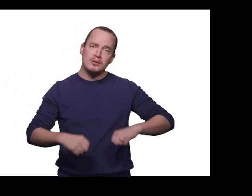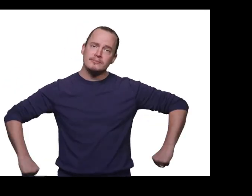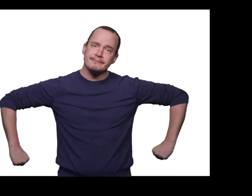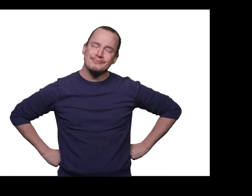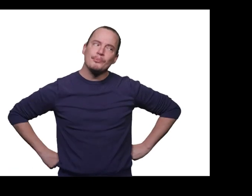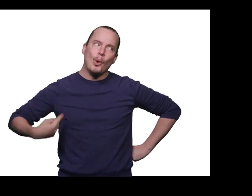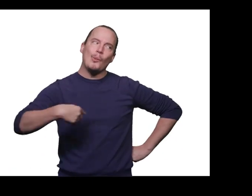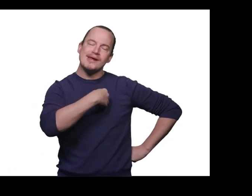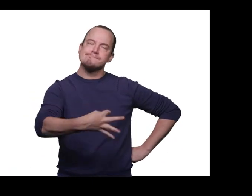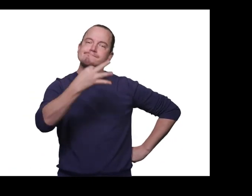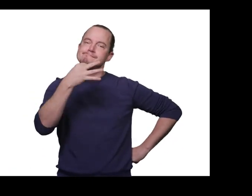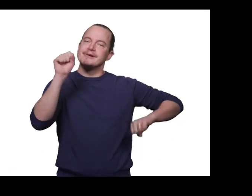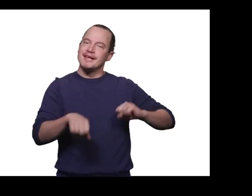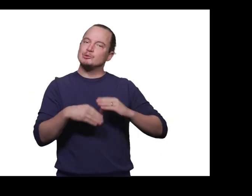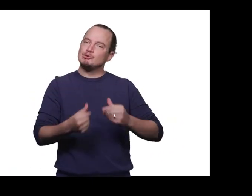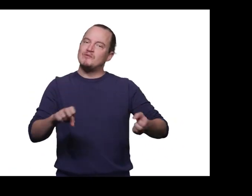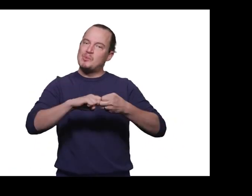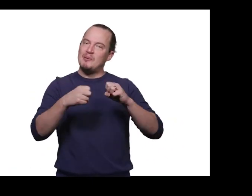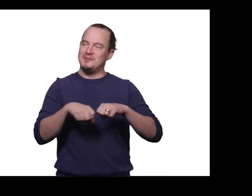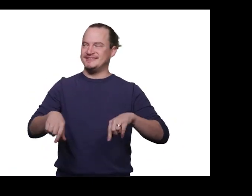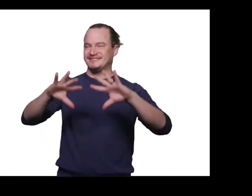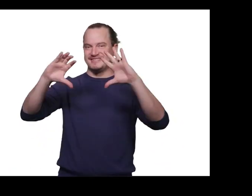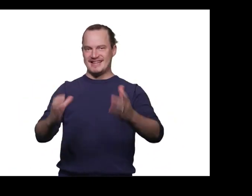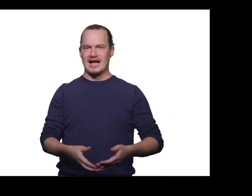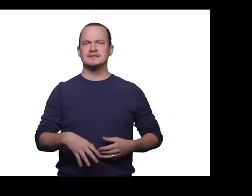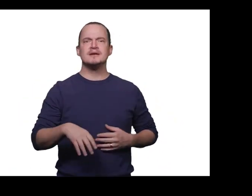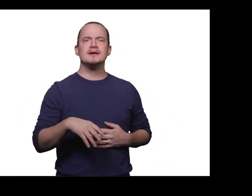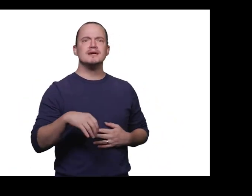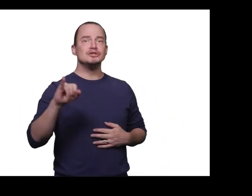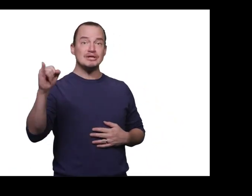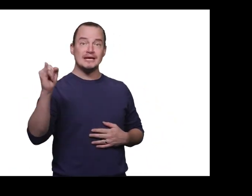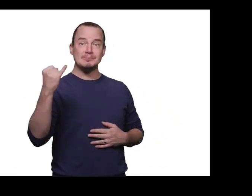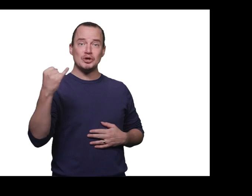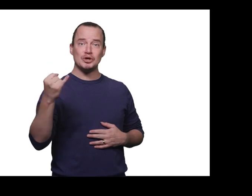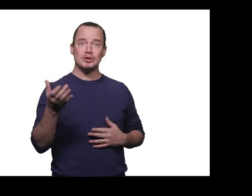wonderful problem solvers here in this class. Jasper,